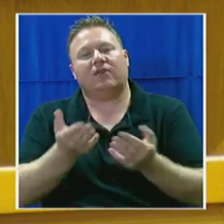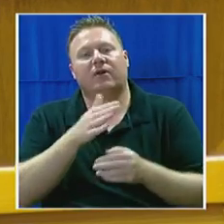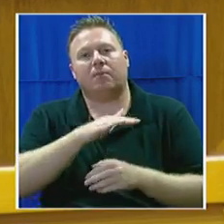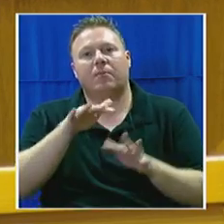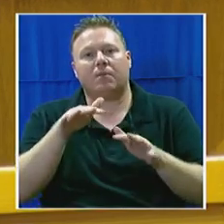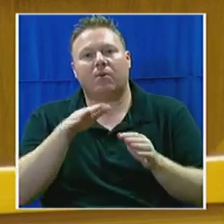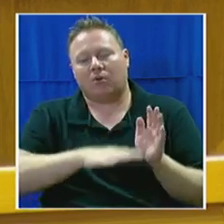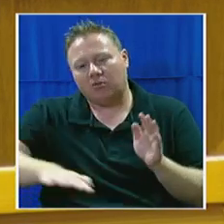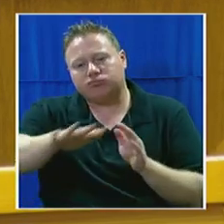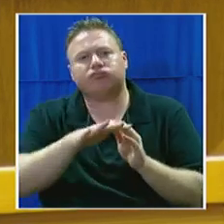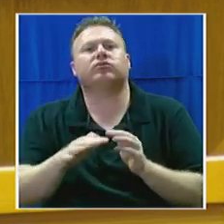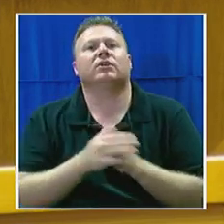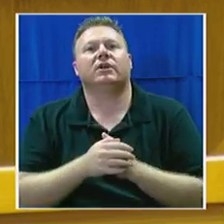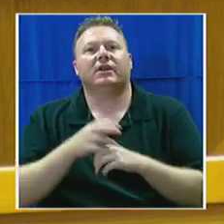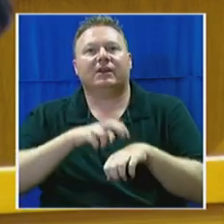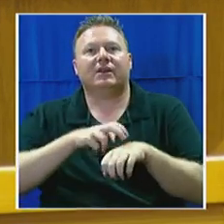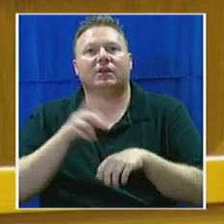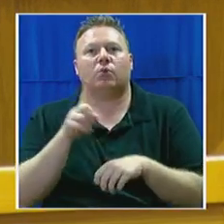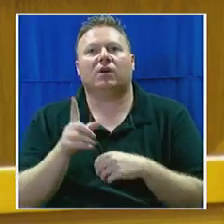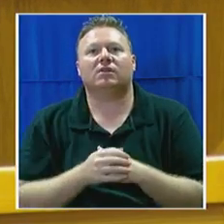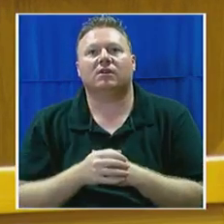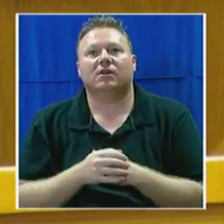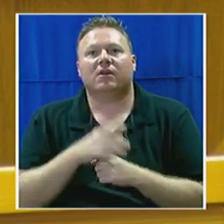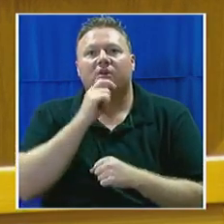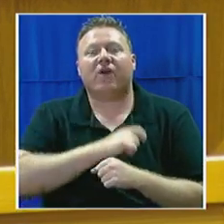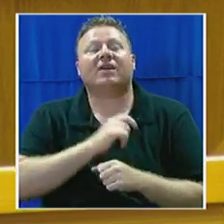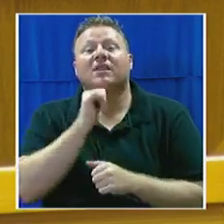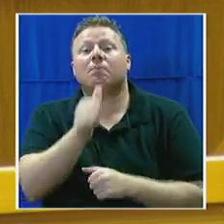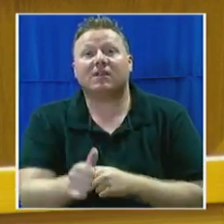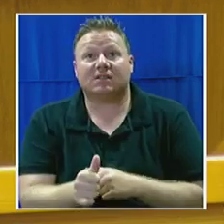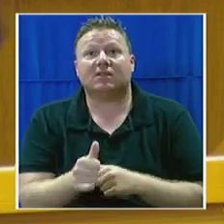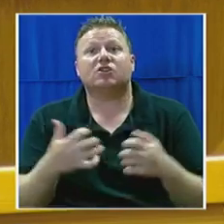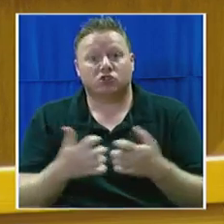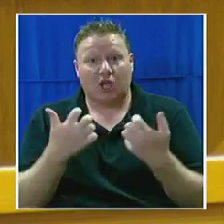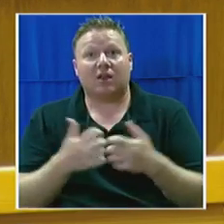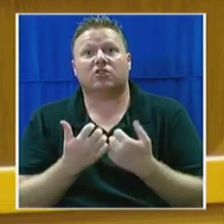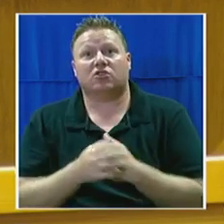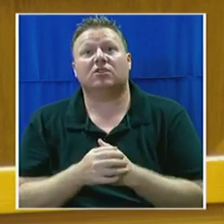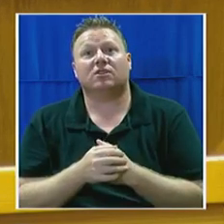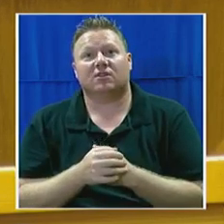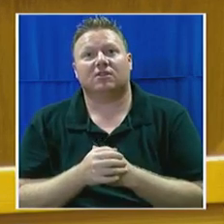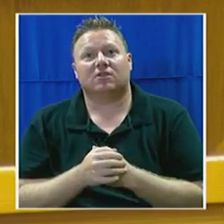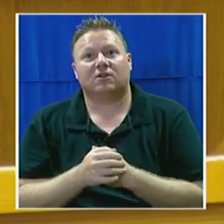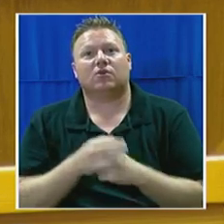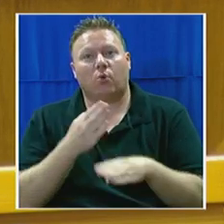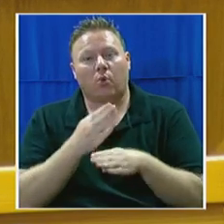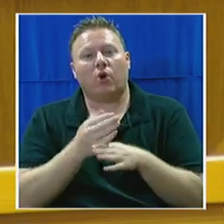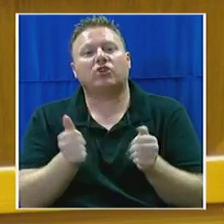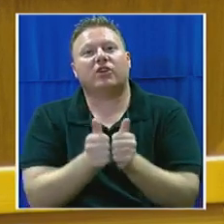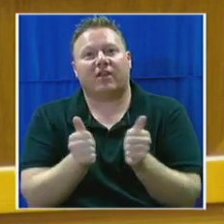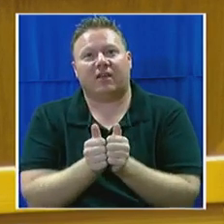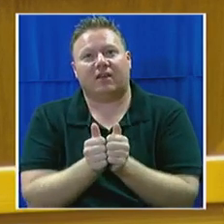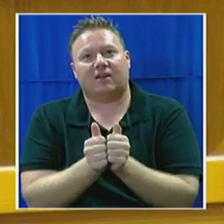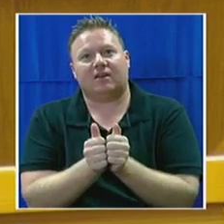So I think what it calls for, the fact that we've admitted here that there are challenges all over, let us work together